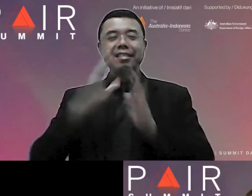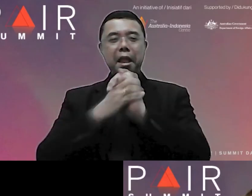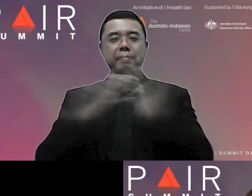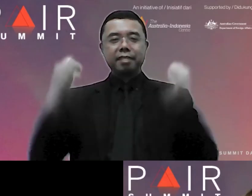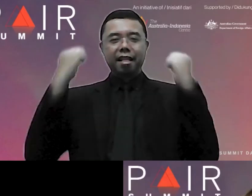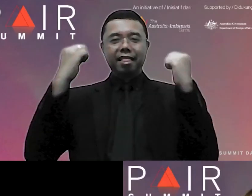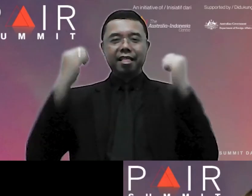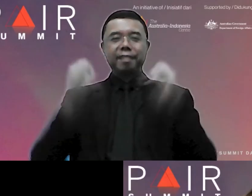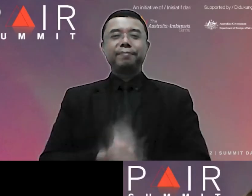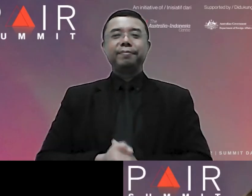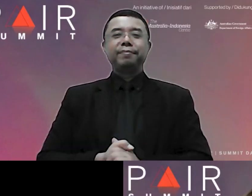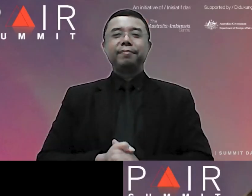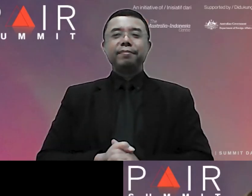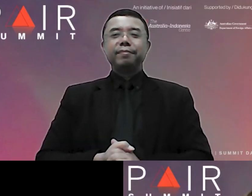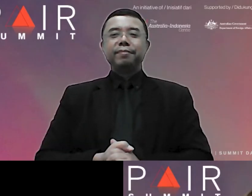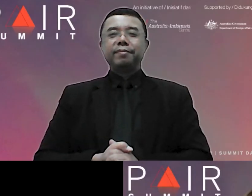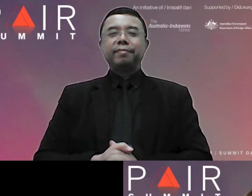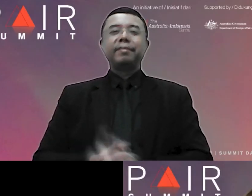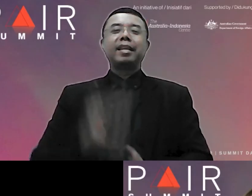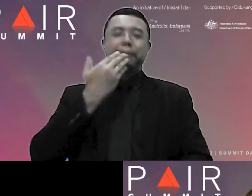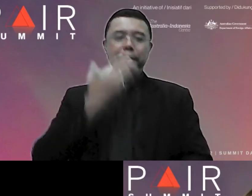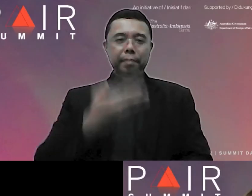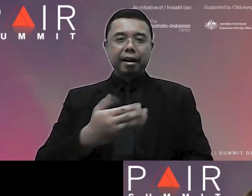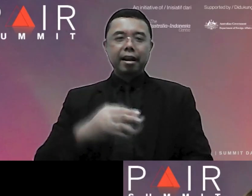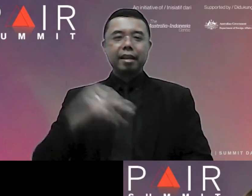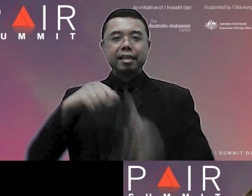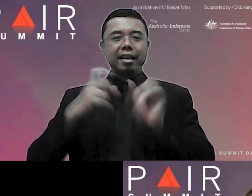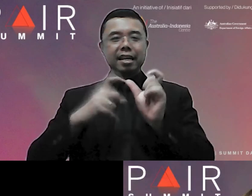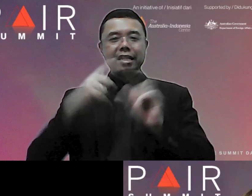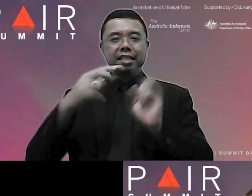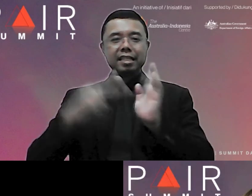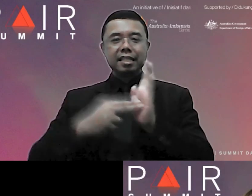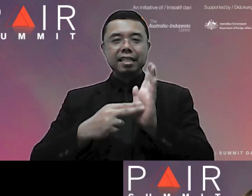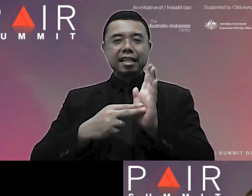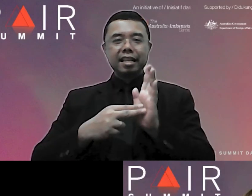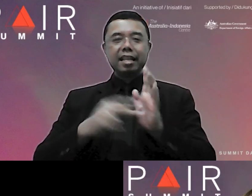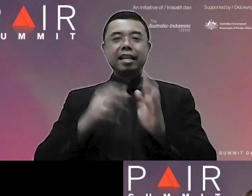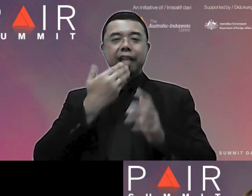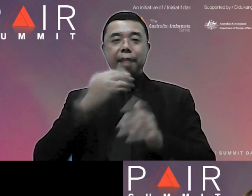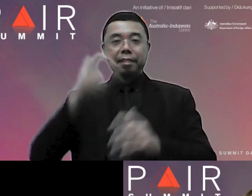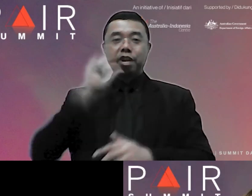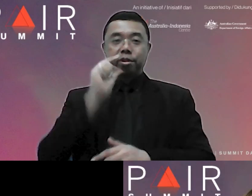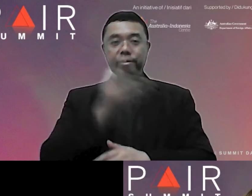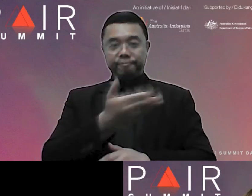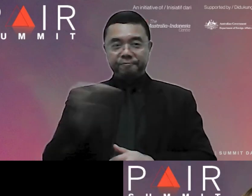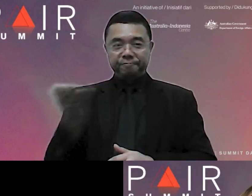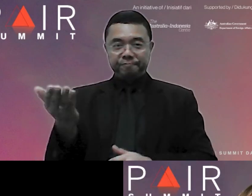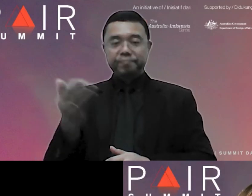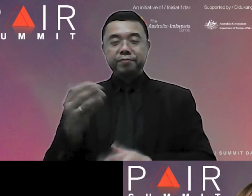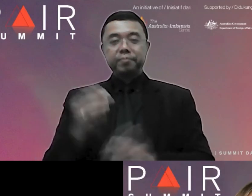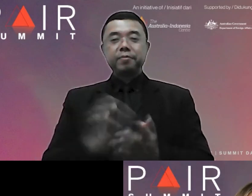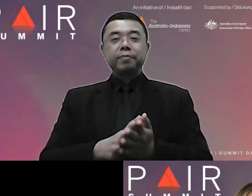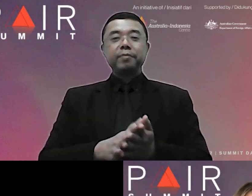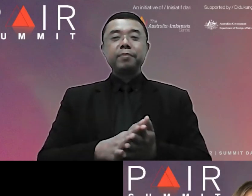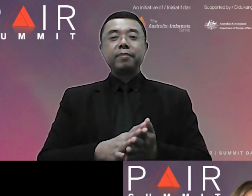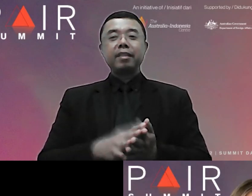Thank you, Kirsten Bishop. Salamat siang to you as well. That is Kirsten Bishop, who is the Minister Councillor for Governance